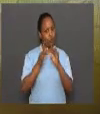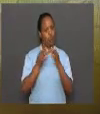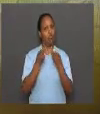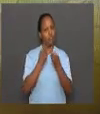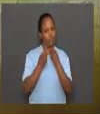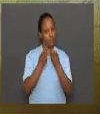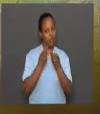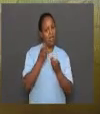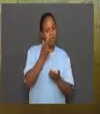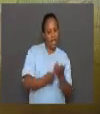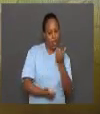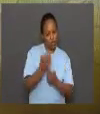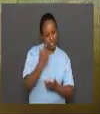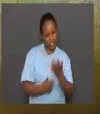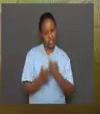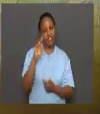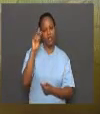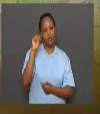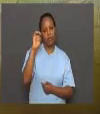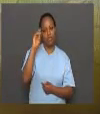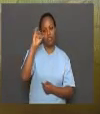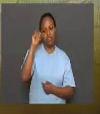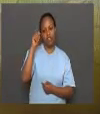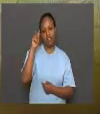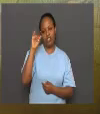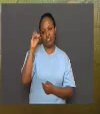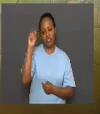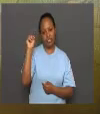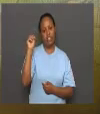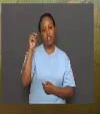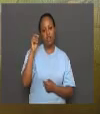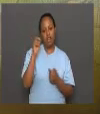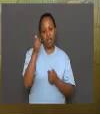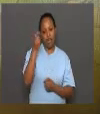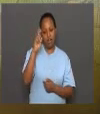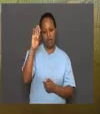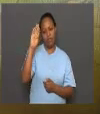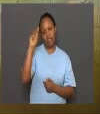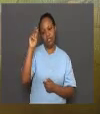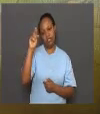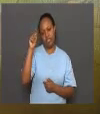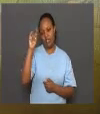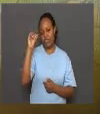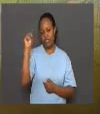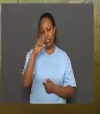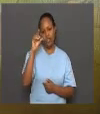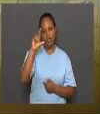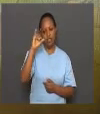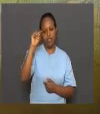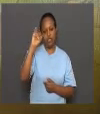of negotiation, mediation, arbitration, and